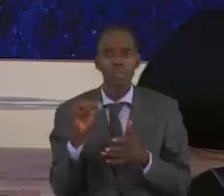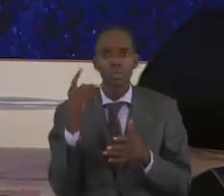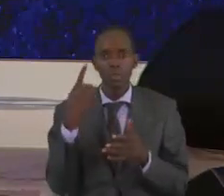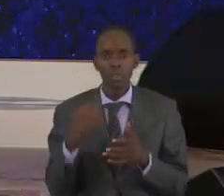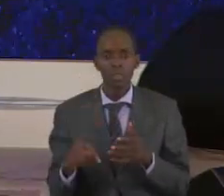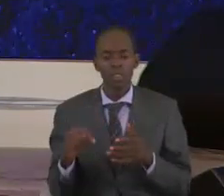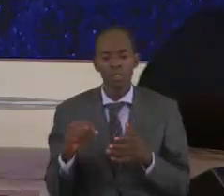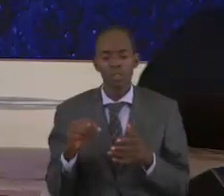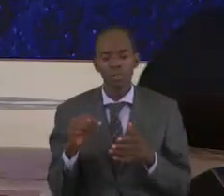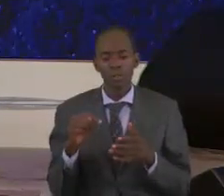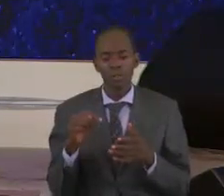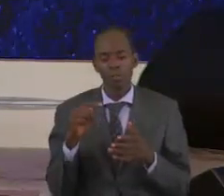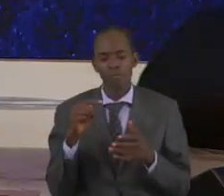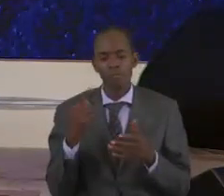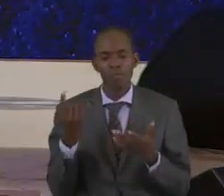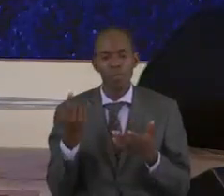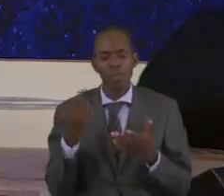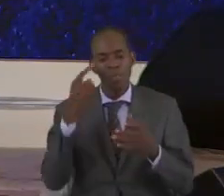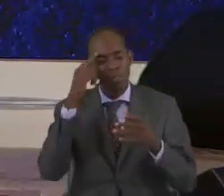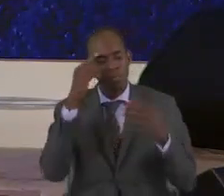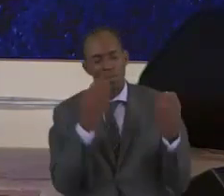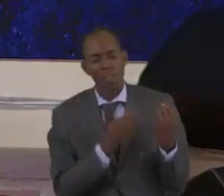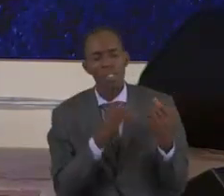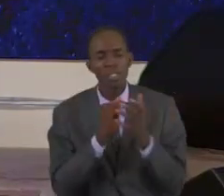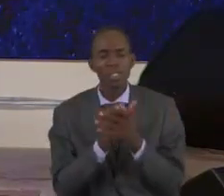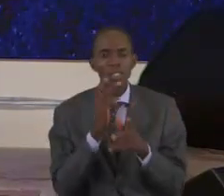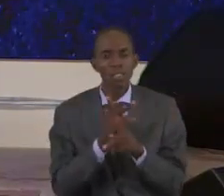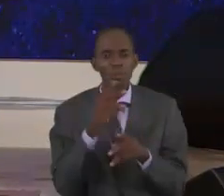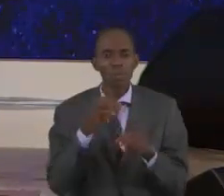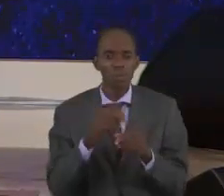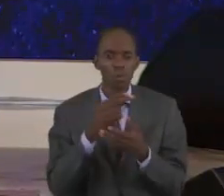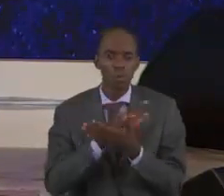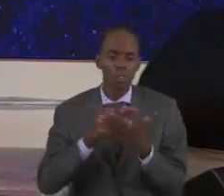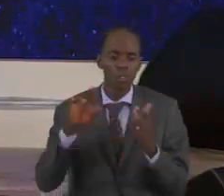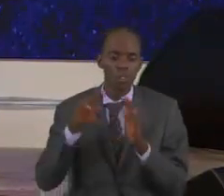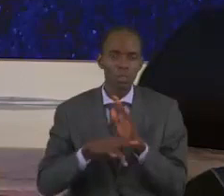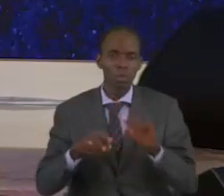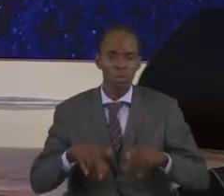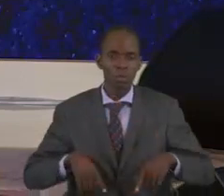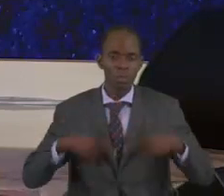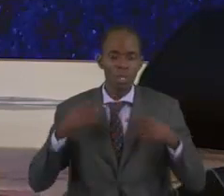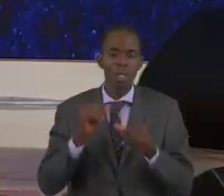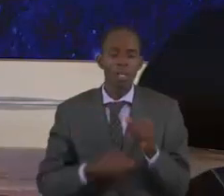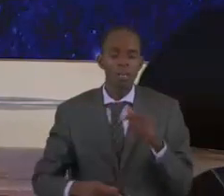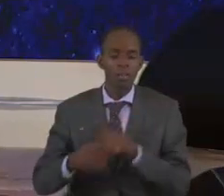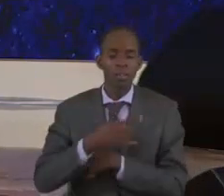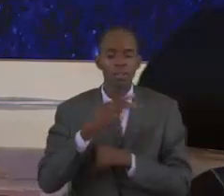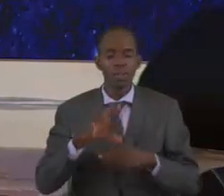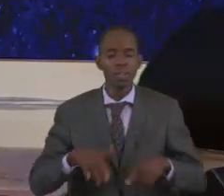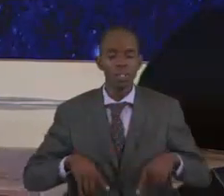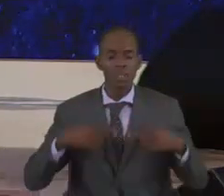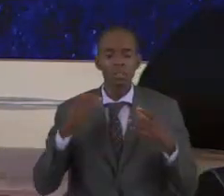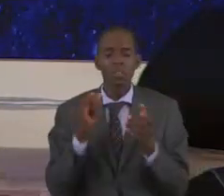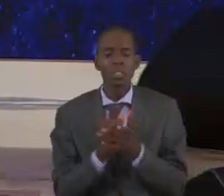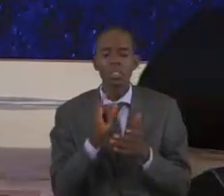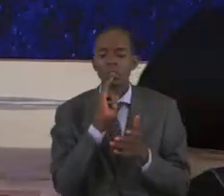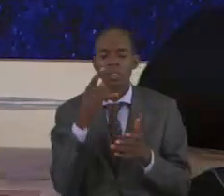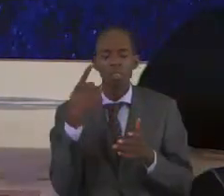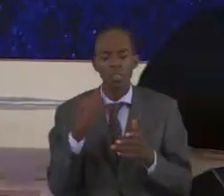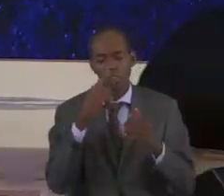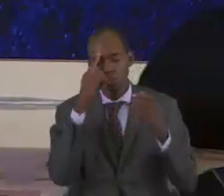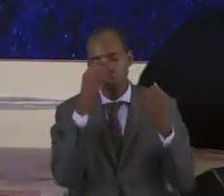of life, holiness of heart, all the days of your life, every moment of your life, that is the faith